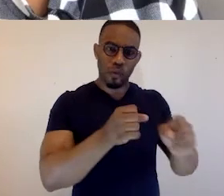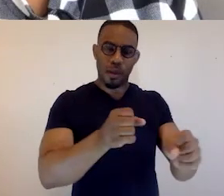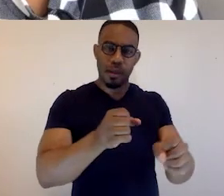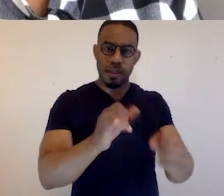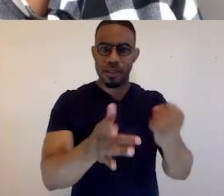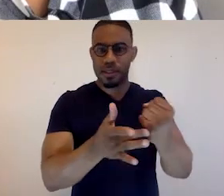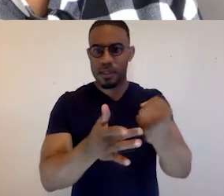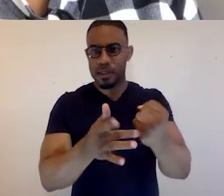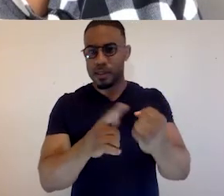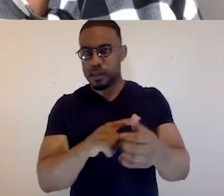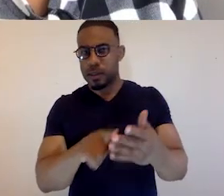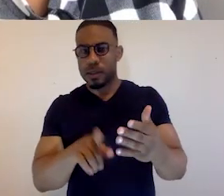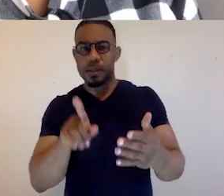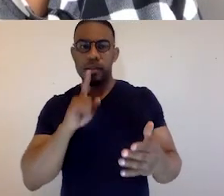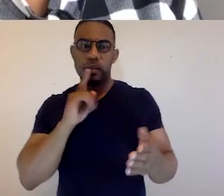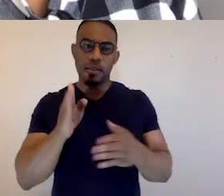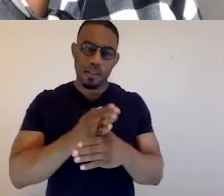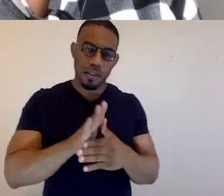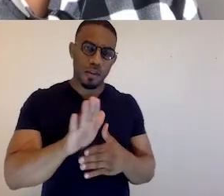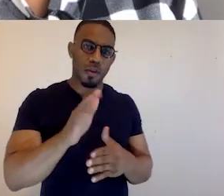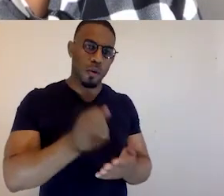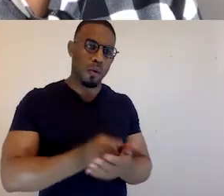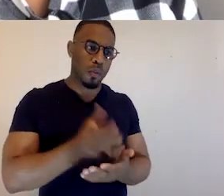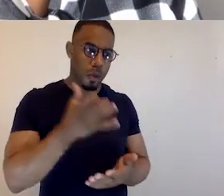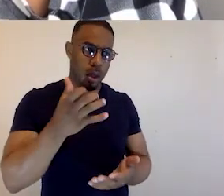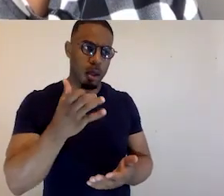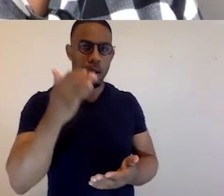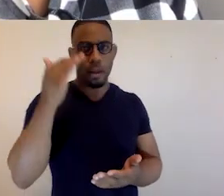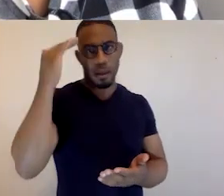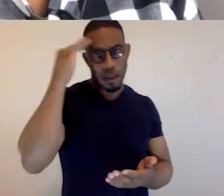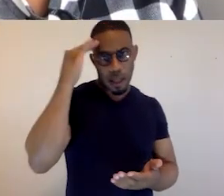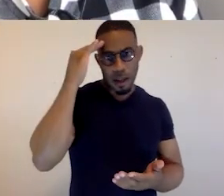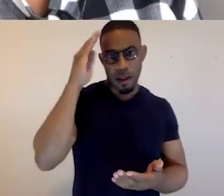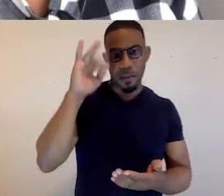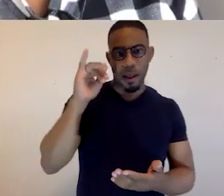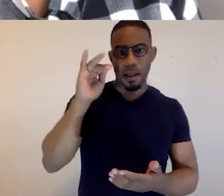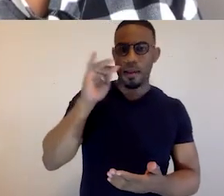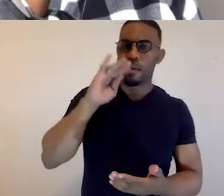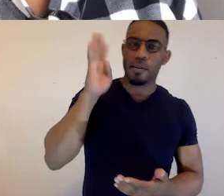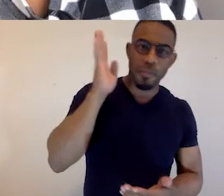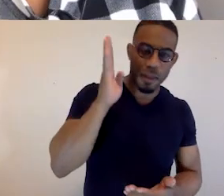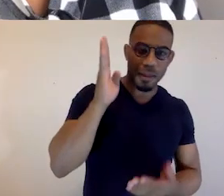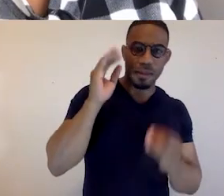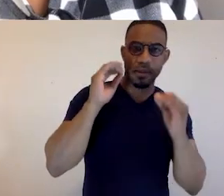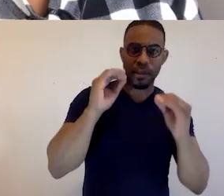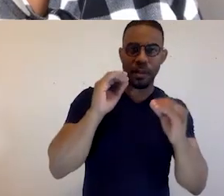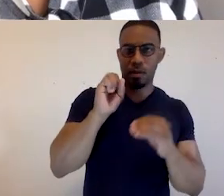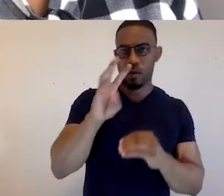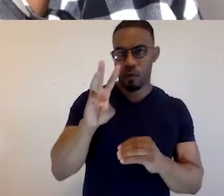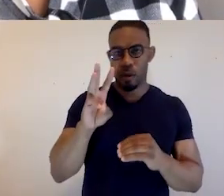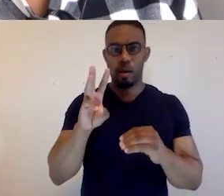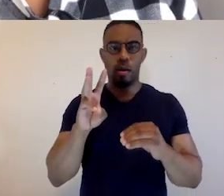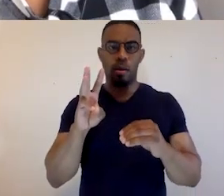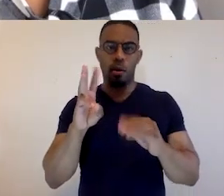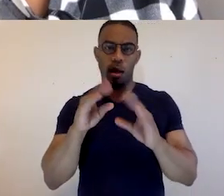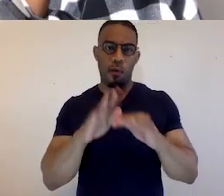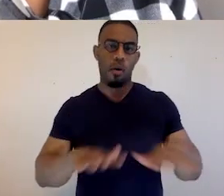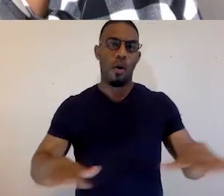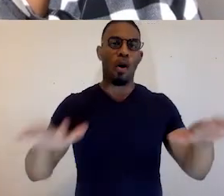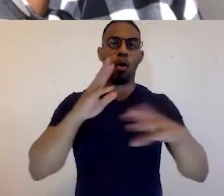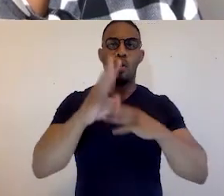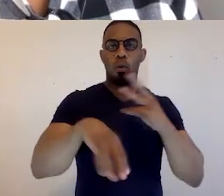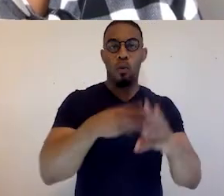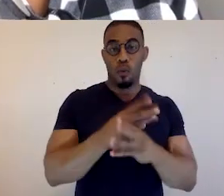and techniques. She shares her wealth of knowledge by speaking and teaching software conferences all over the